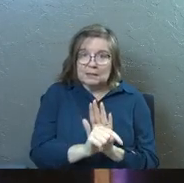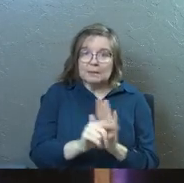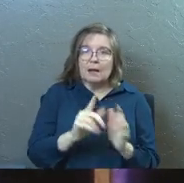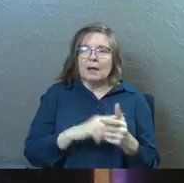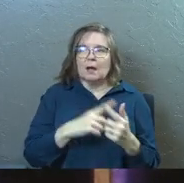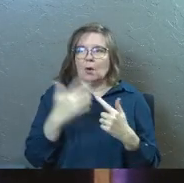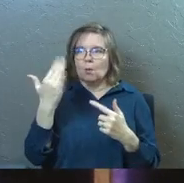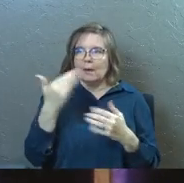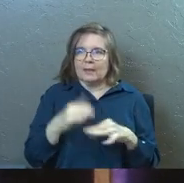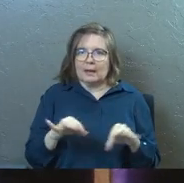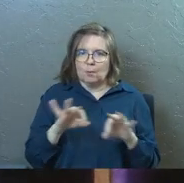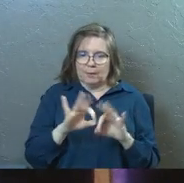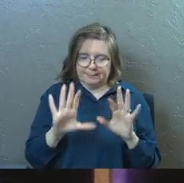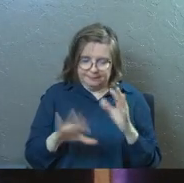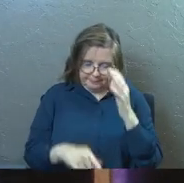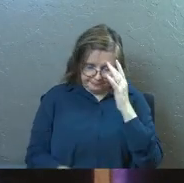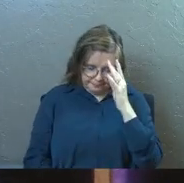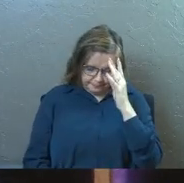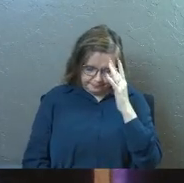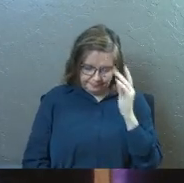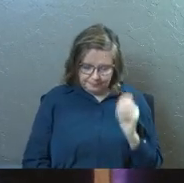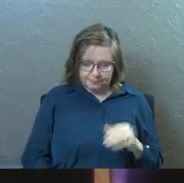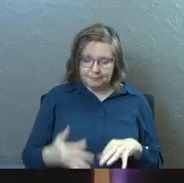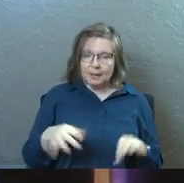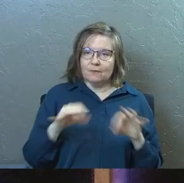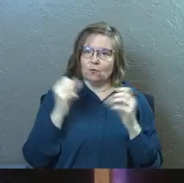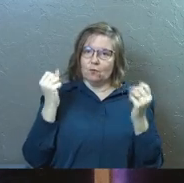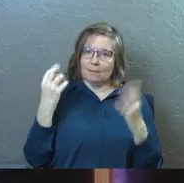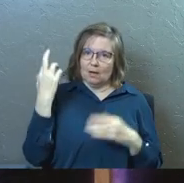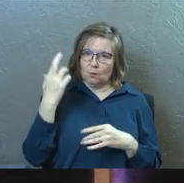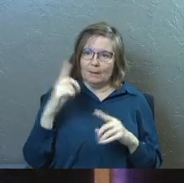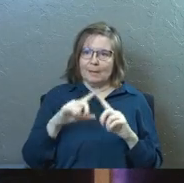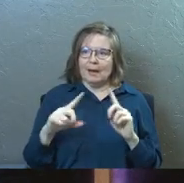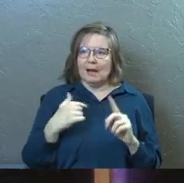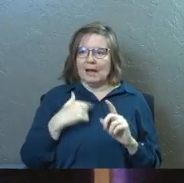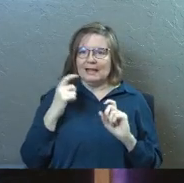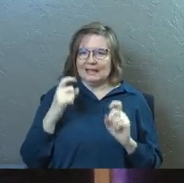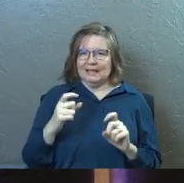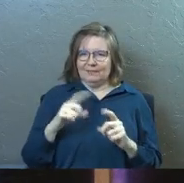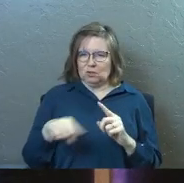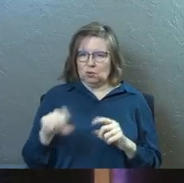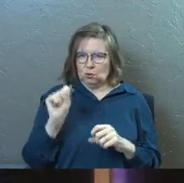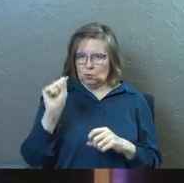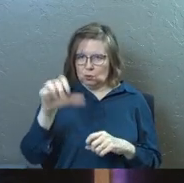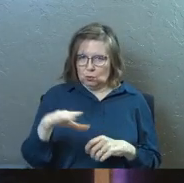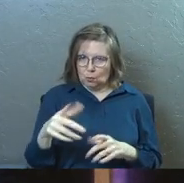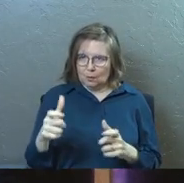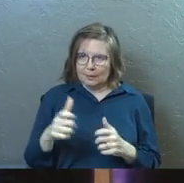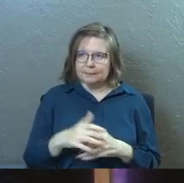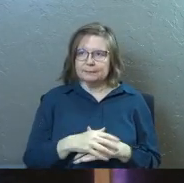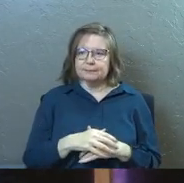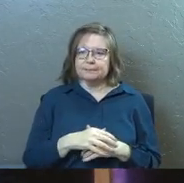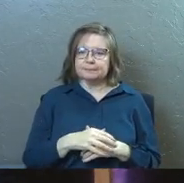Testament. And why is that important? It's important for a lot of reasons, but I'll give this to you just quick.